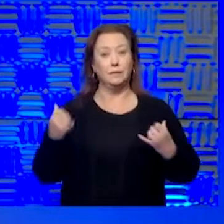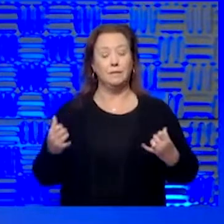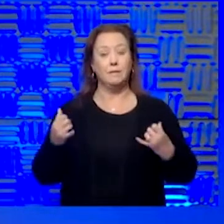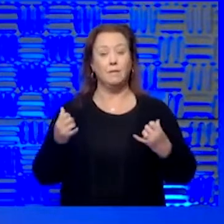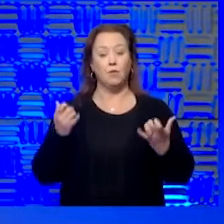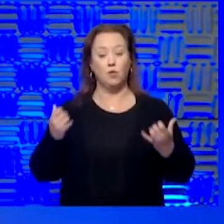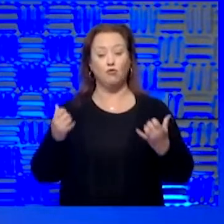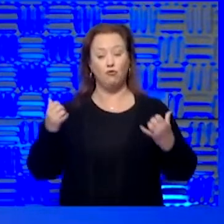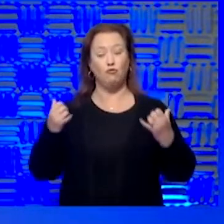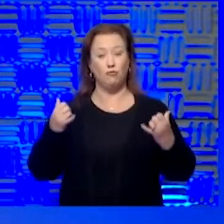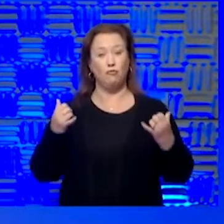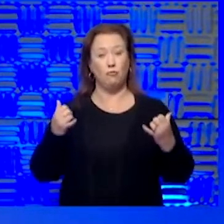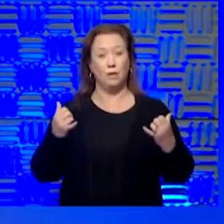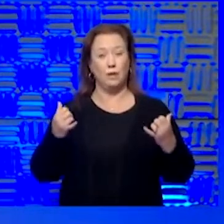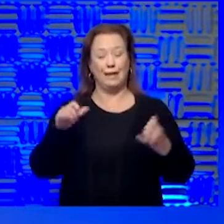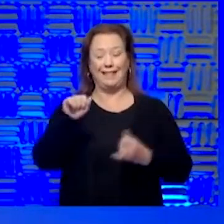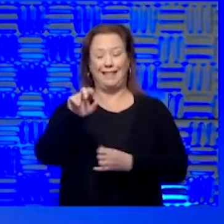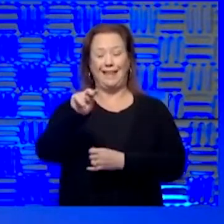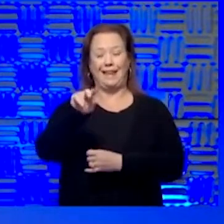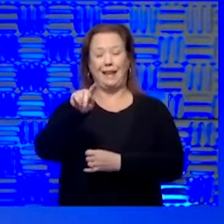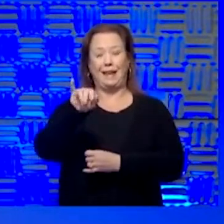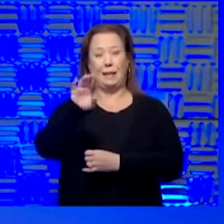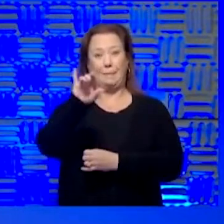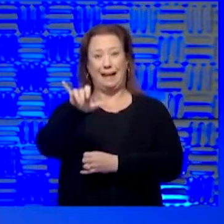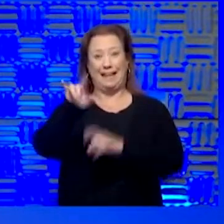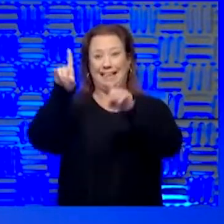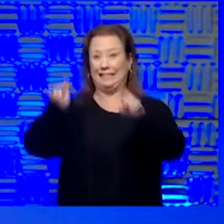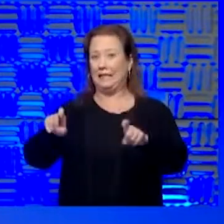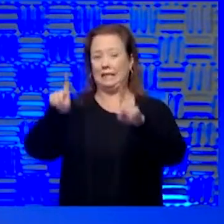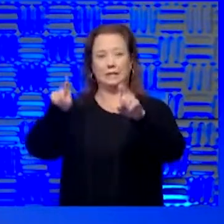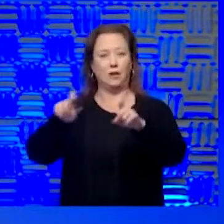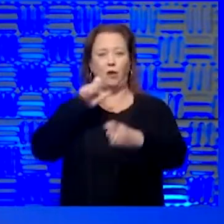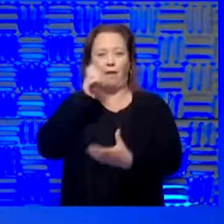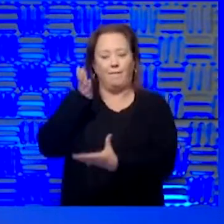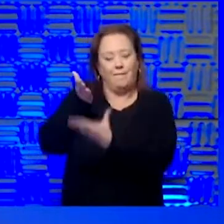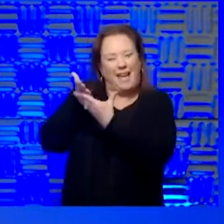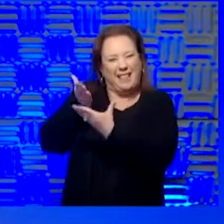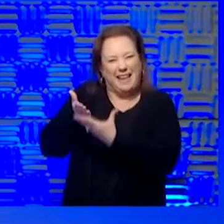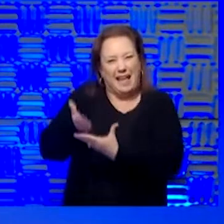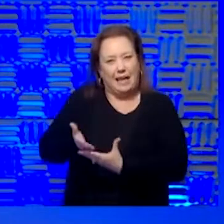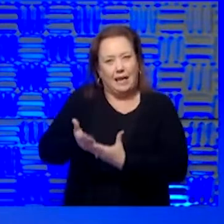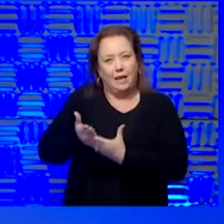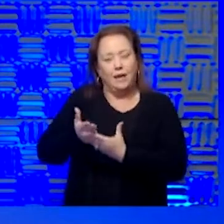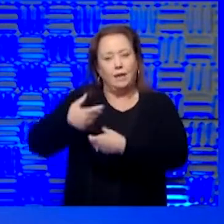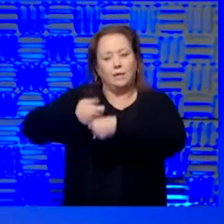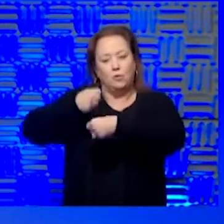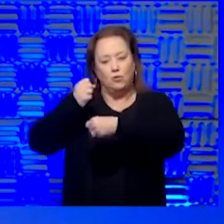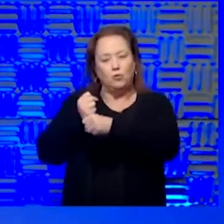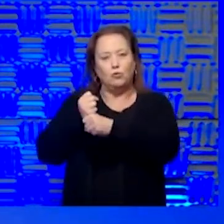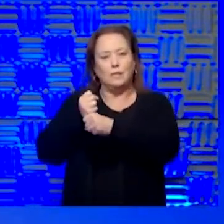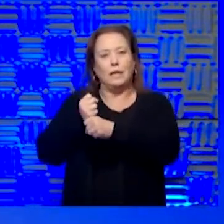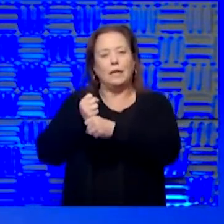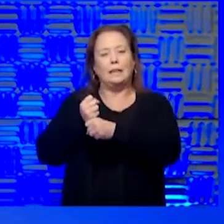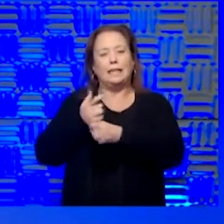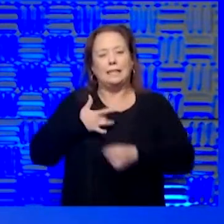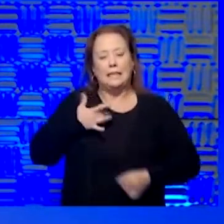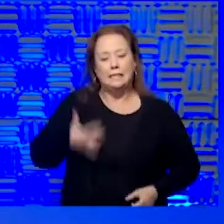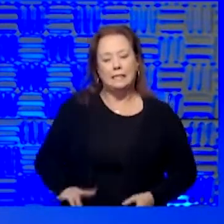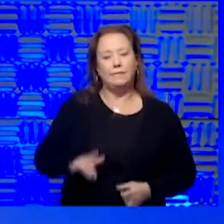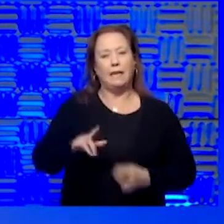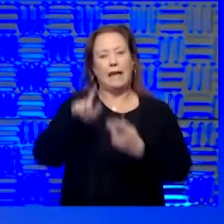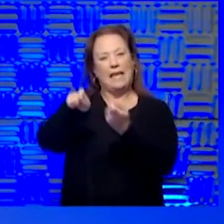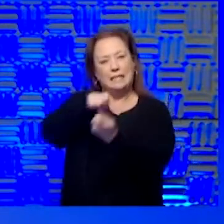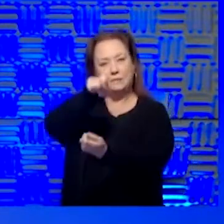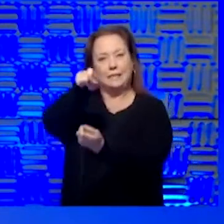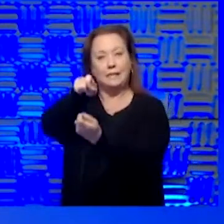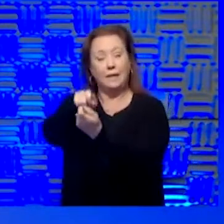the current state, the antibody tests are not validated to produce the amount of sensitivity and